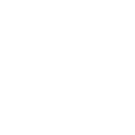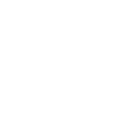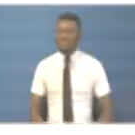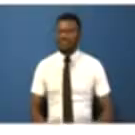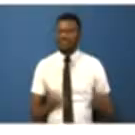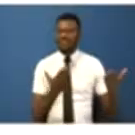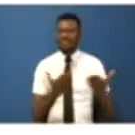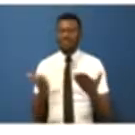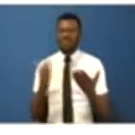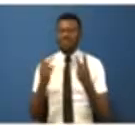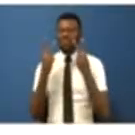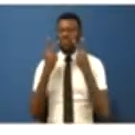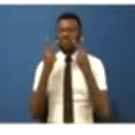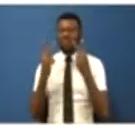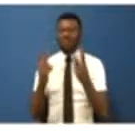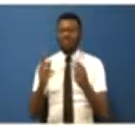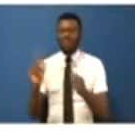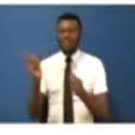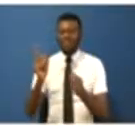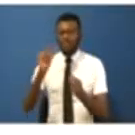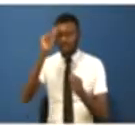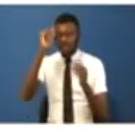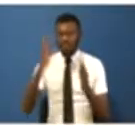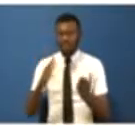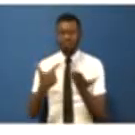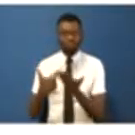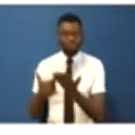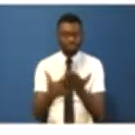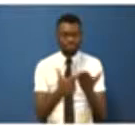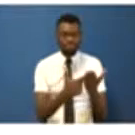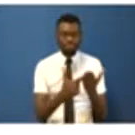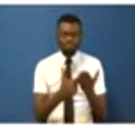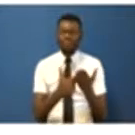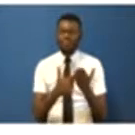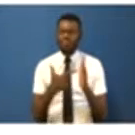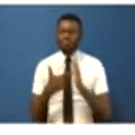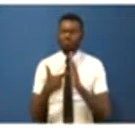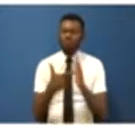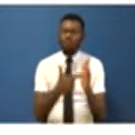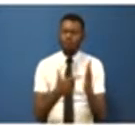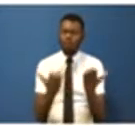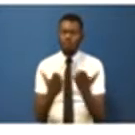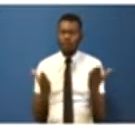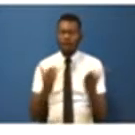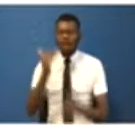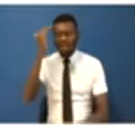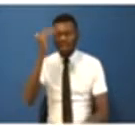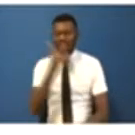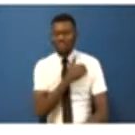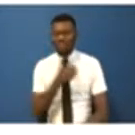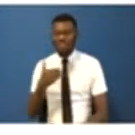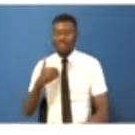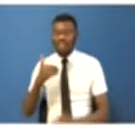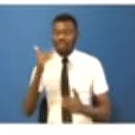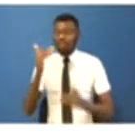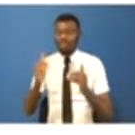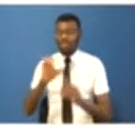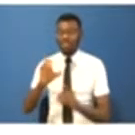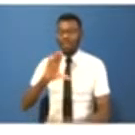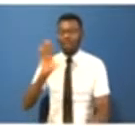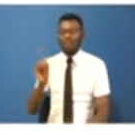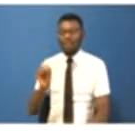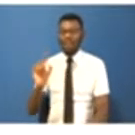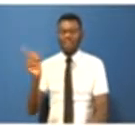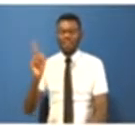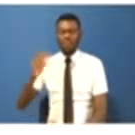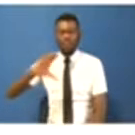welcome back you're watching the nairobi gubernatorial debate live coming to you from the catholic university of eastern africa in the county of